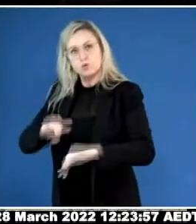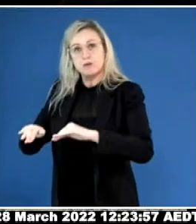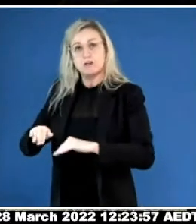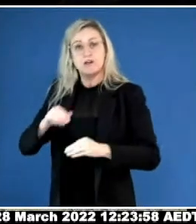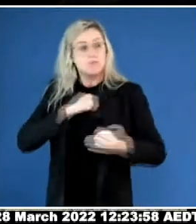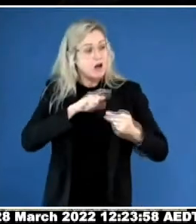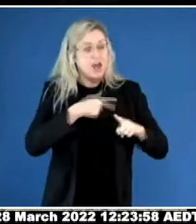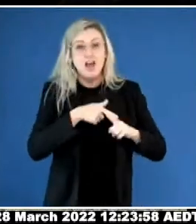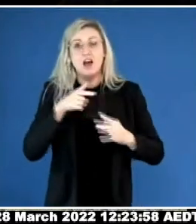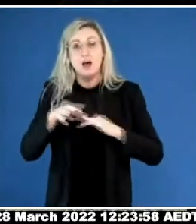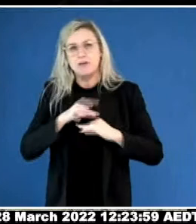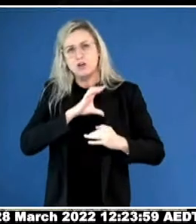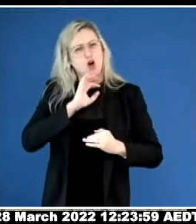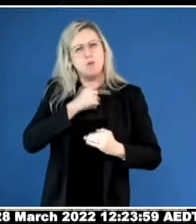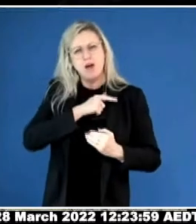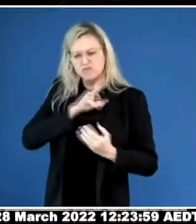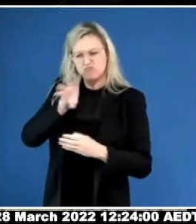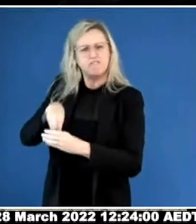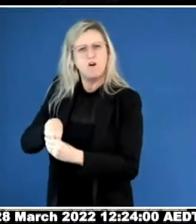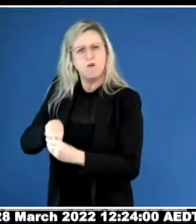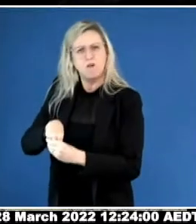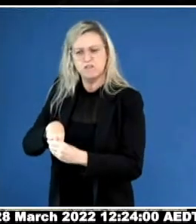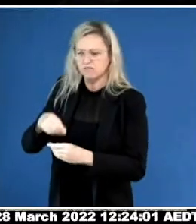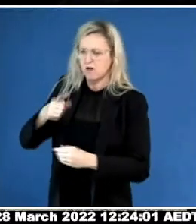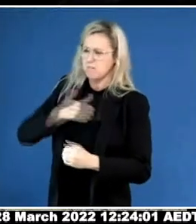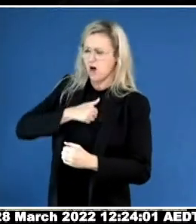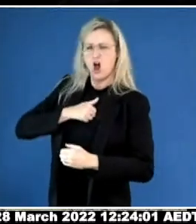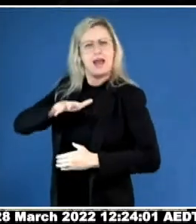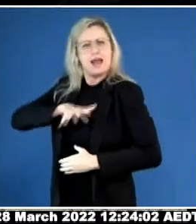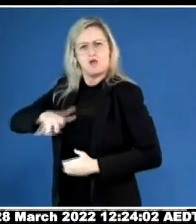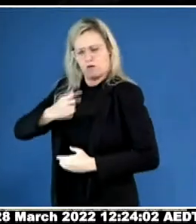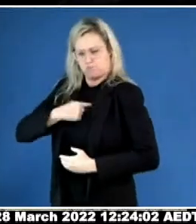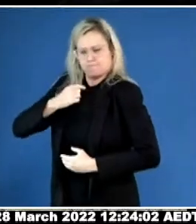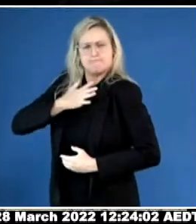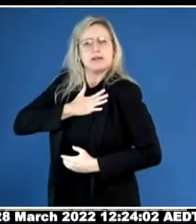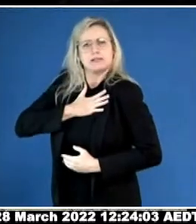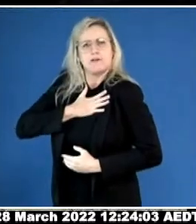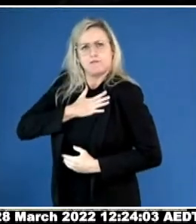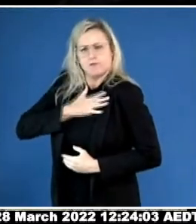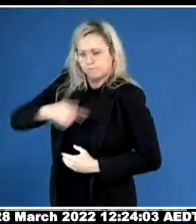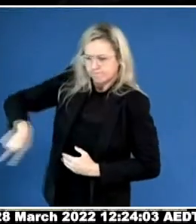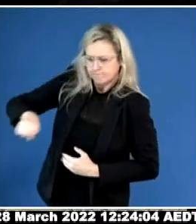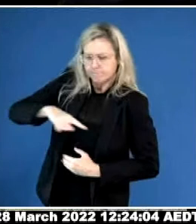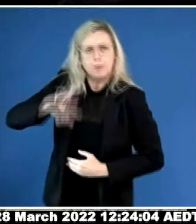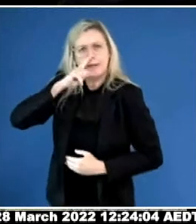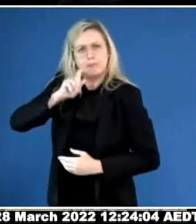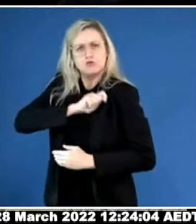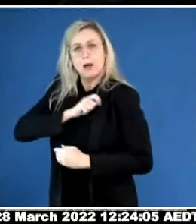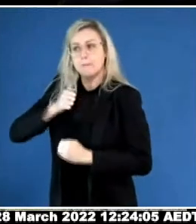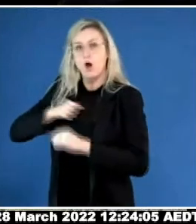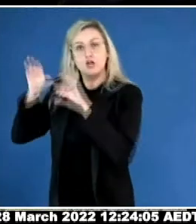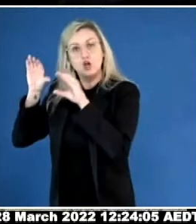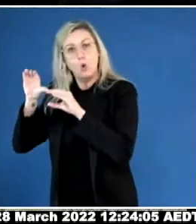It was a place where I was with people that I trusted. I had a coach that I trusted very deeply.